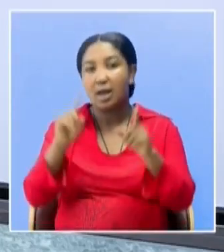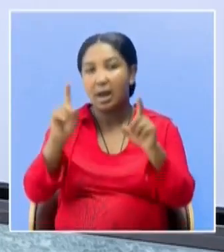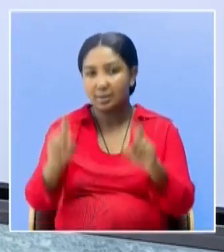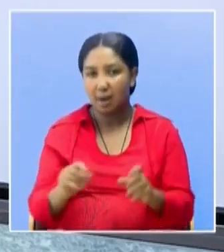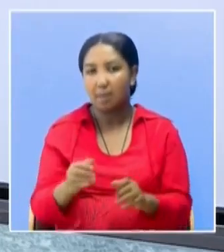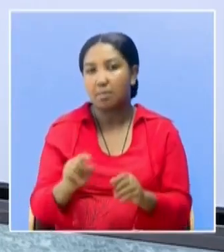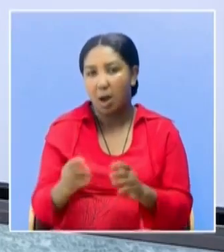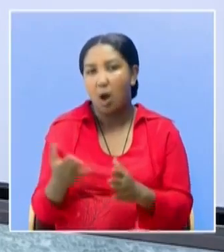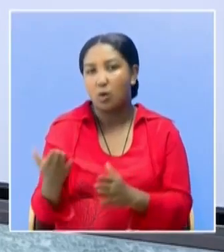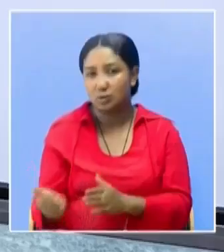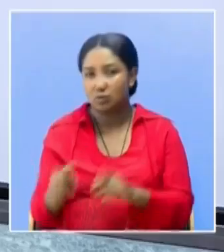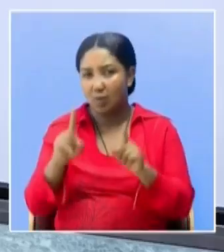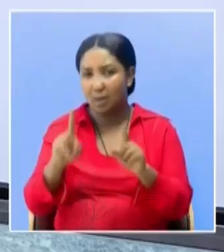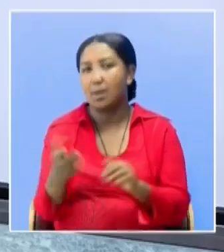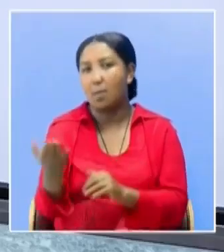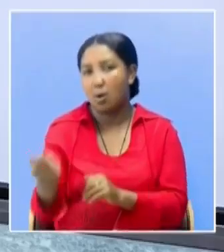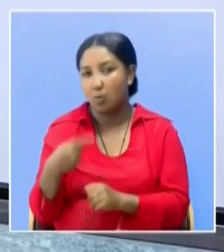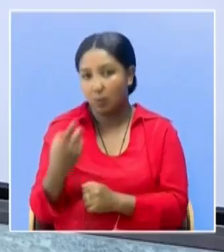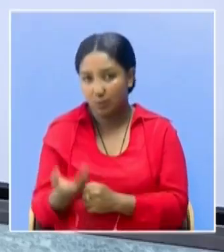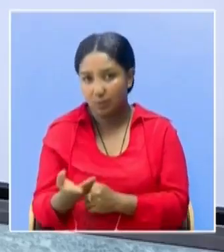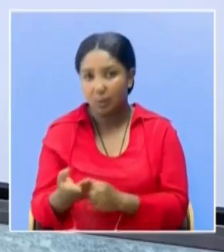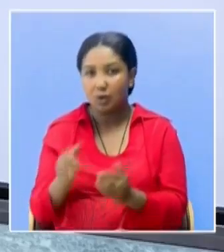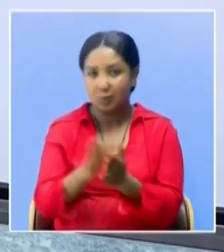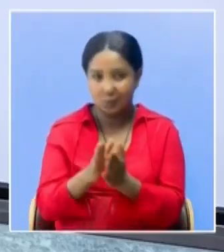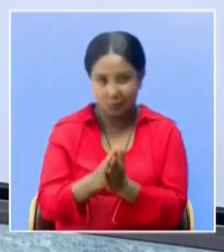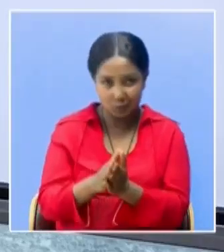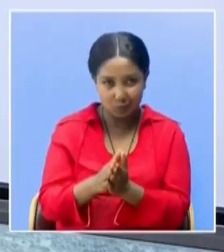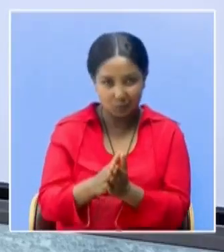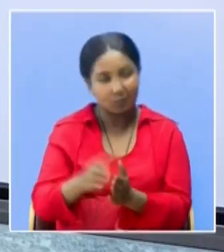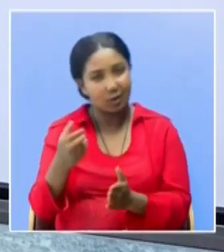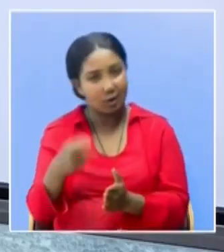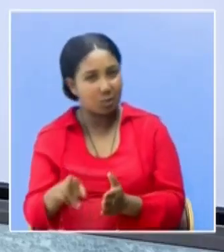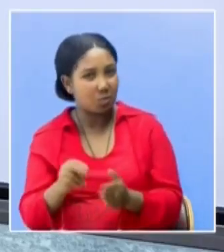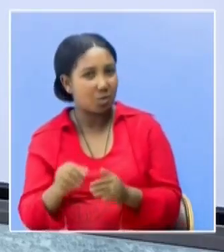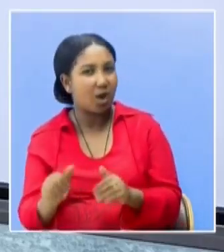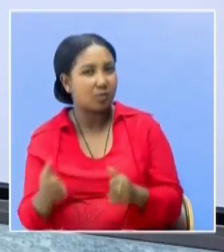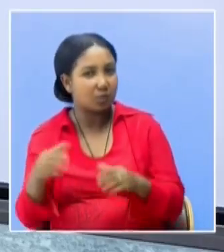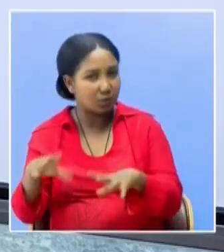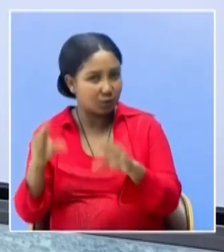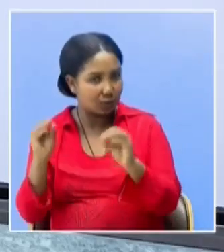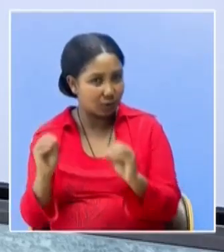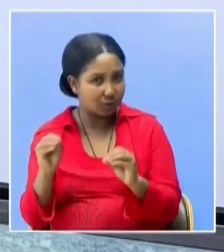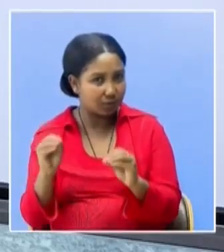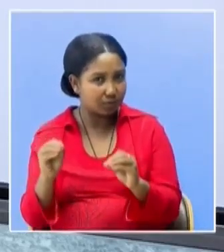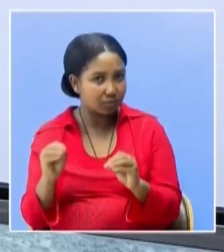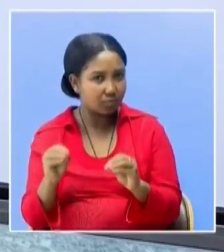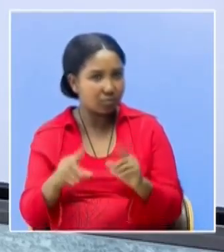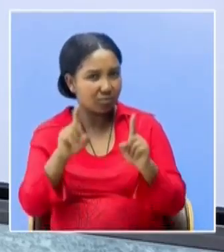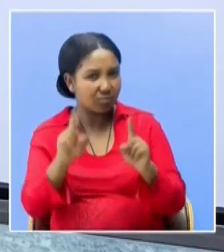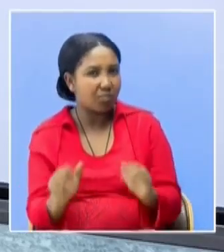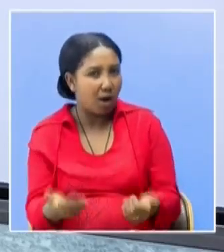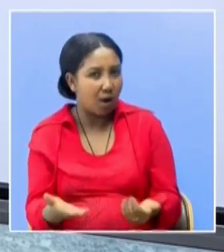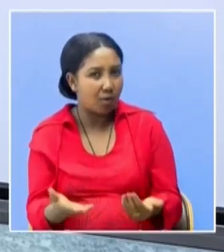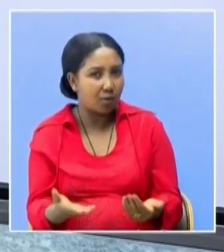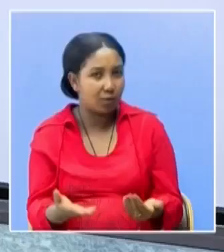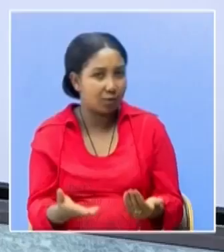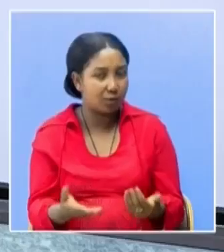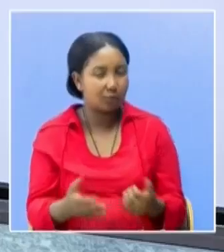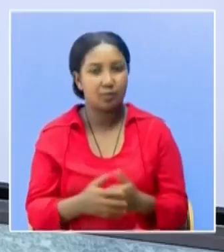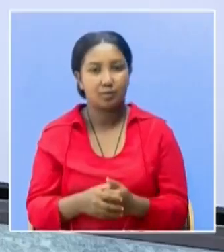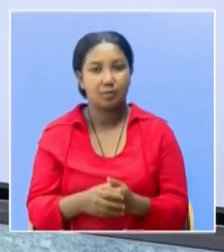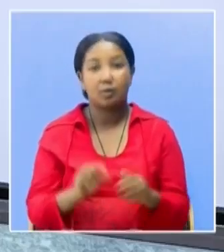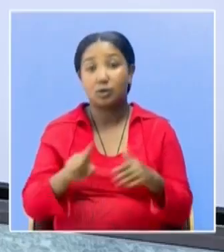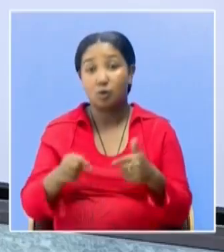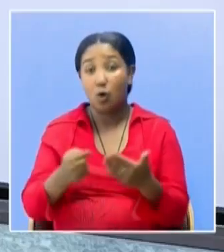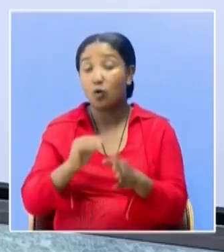it was going on in your school, and how well the students did their exam while they are doing this.